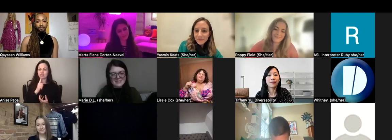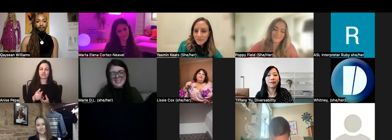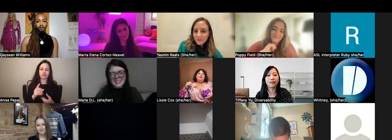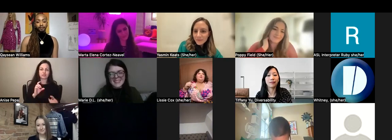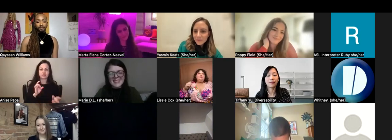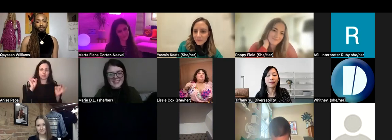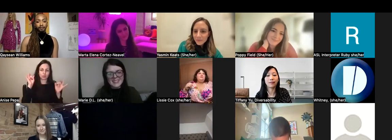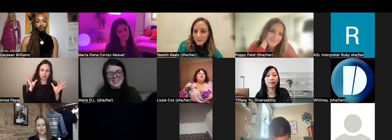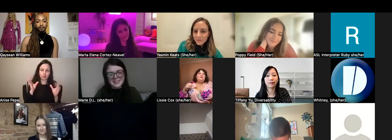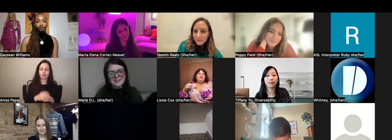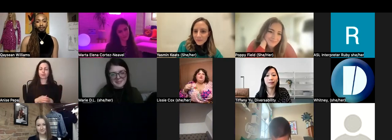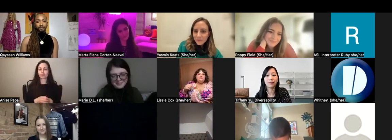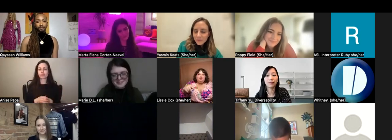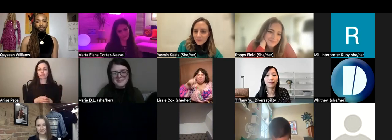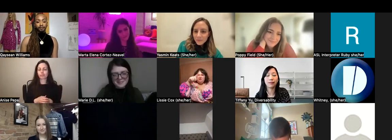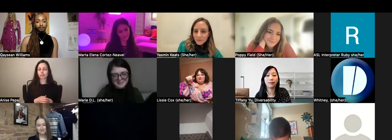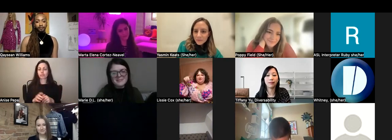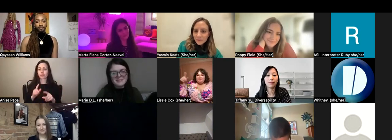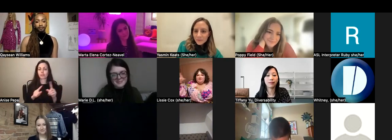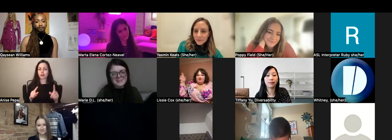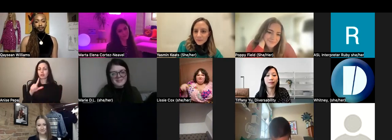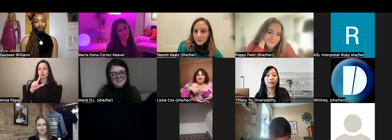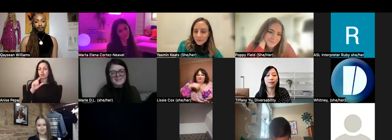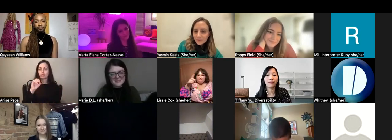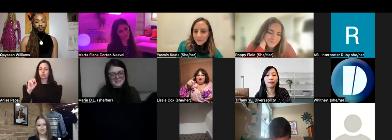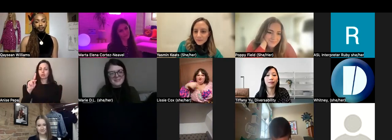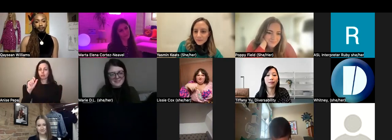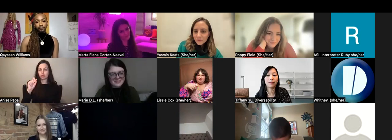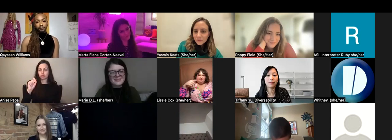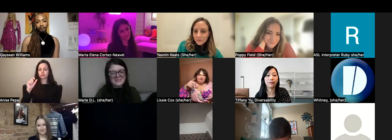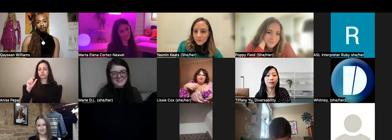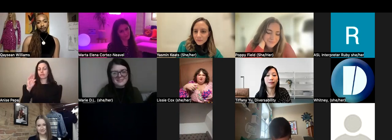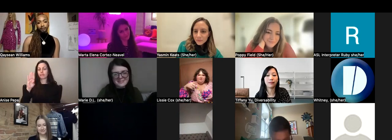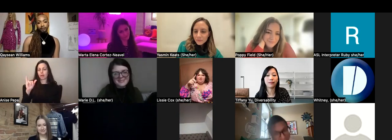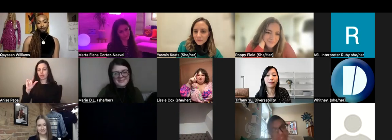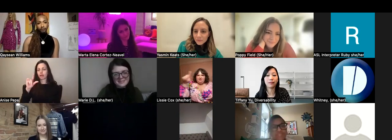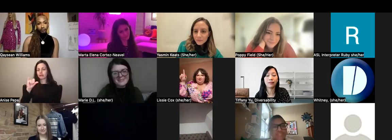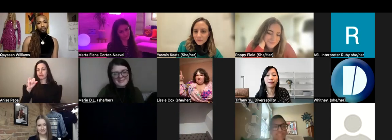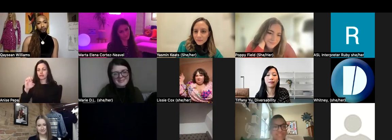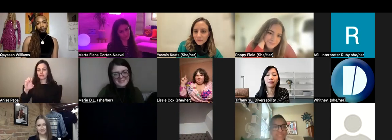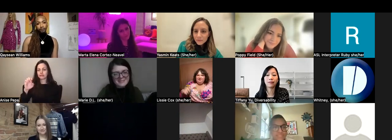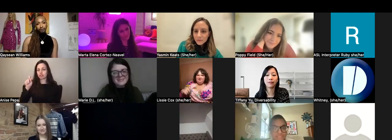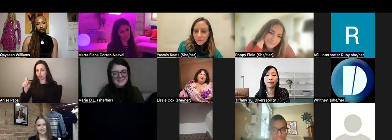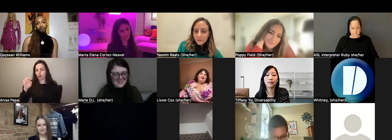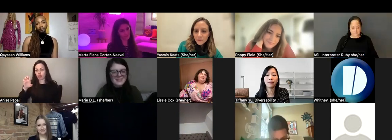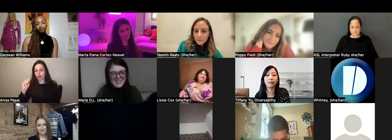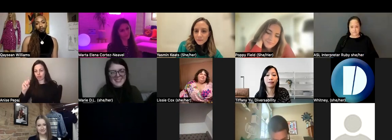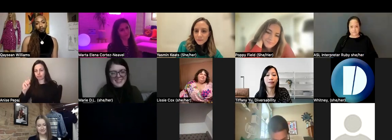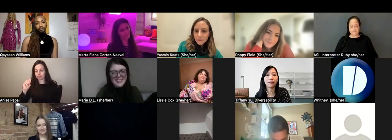me. So, but it's looksbylissie.com, same as the Instagram, just like .com.